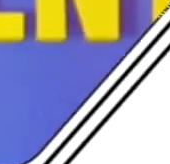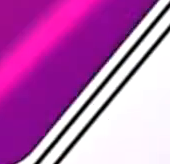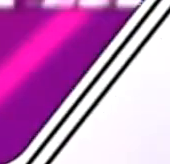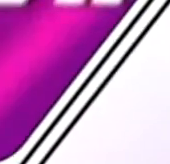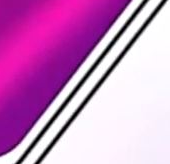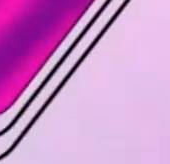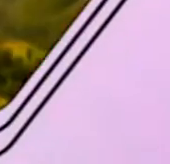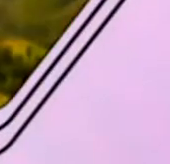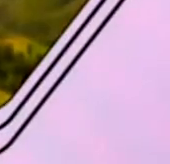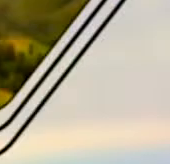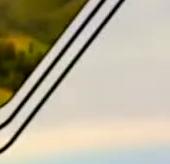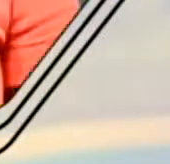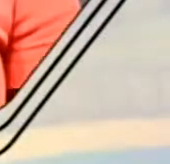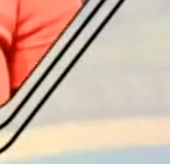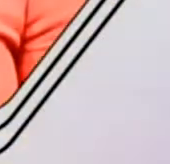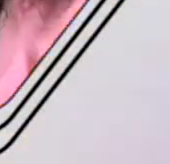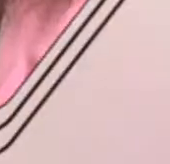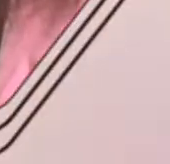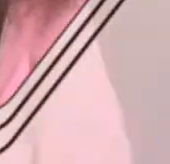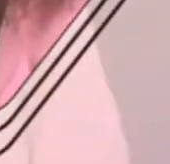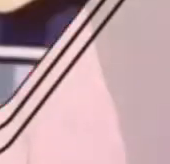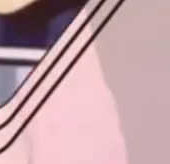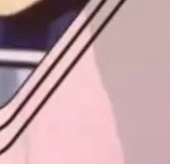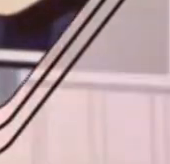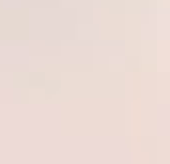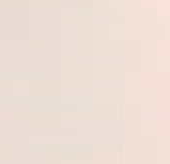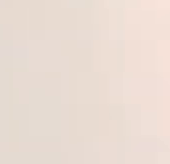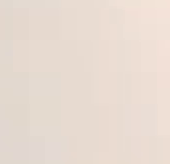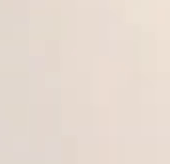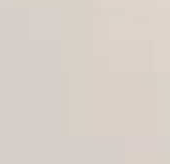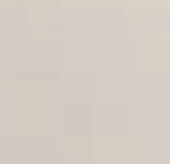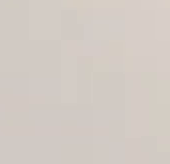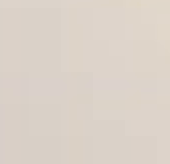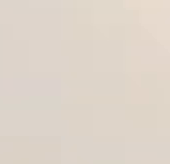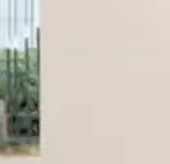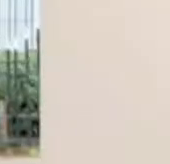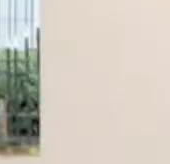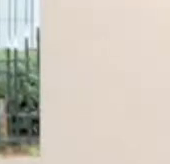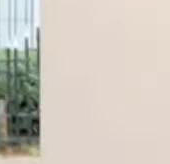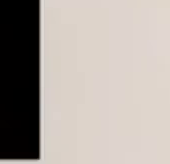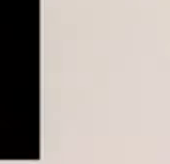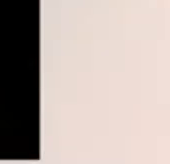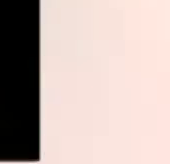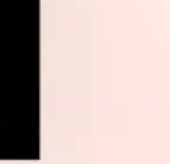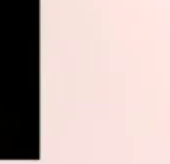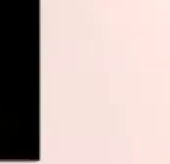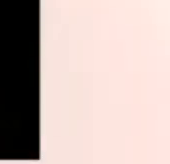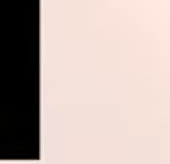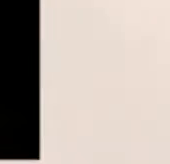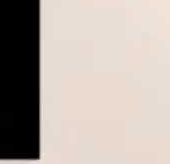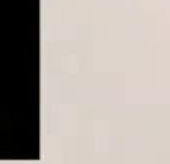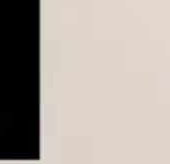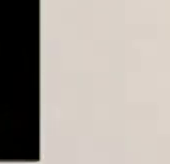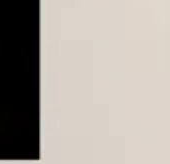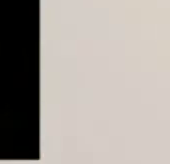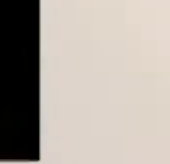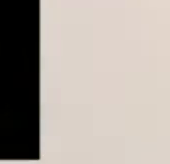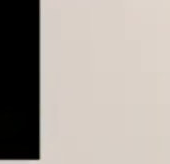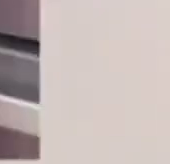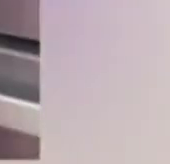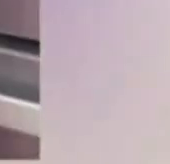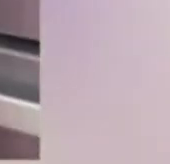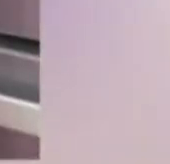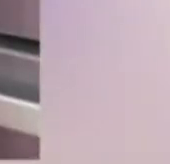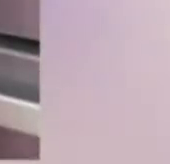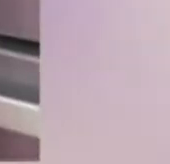KBC Channel 1 magazine programs strive to disseminate news and information. Welcome to Happening in the World of